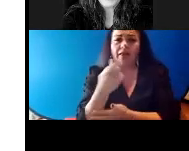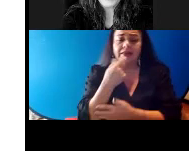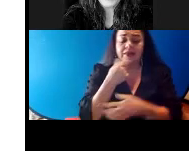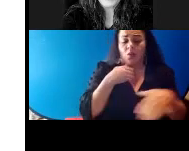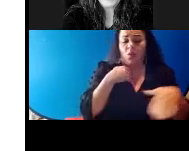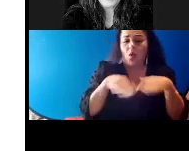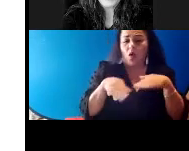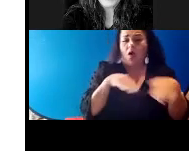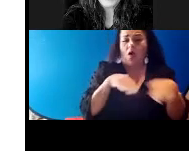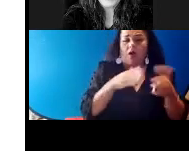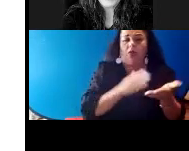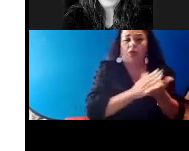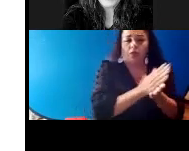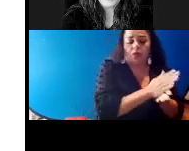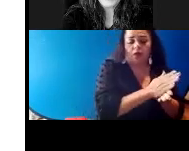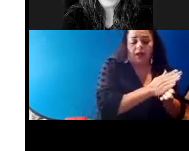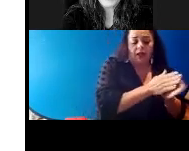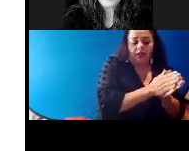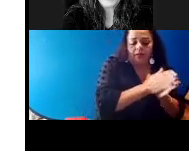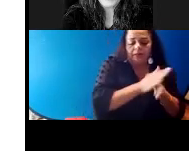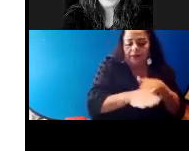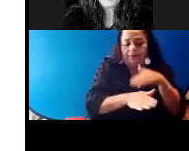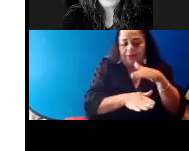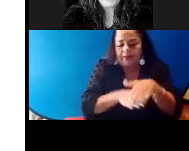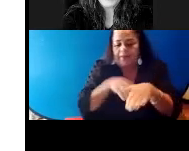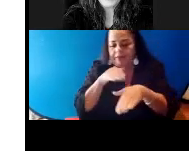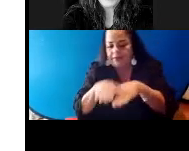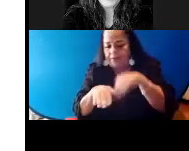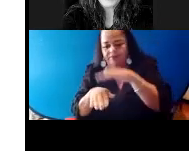it in a linear process, this is not a linear process as we do work.